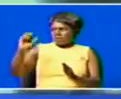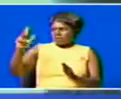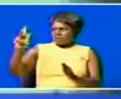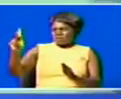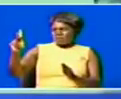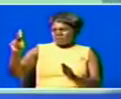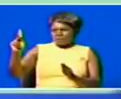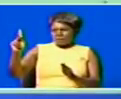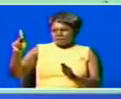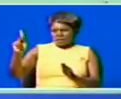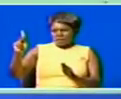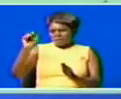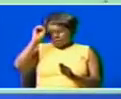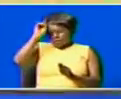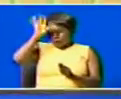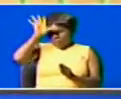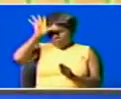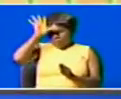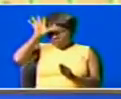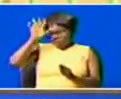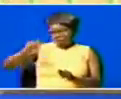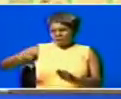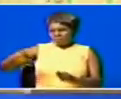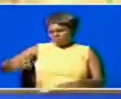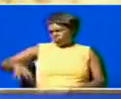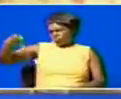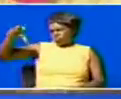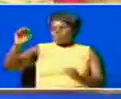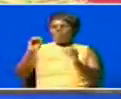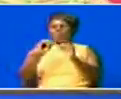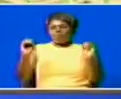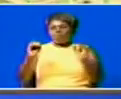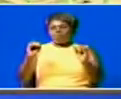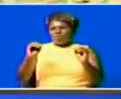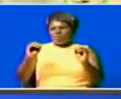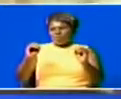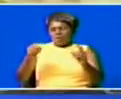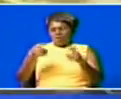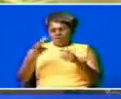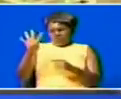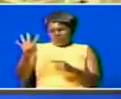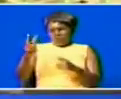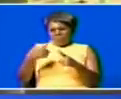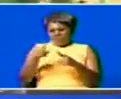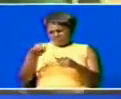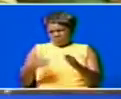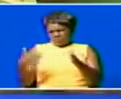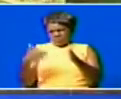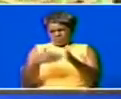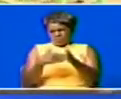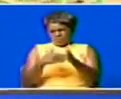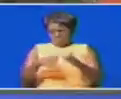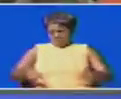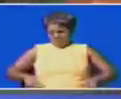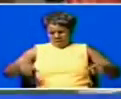St. James Academy in Kiambu Town. She will not grow any taller than 4 feet, but that hasn't limited her scope